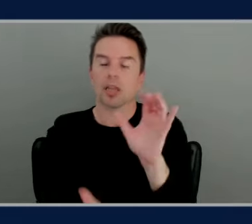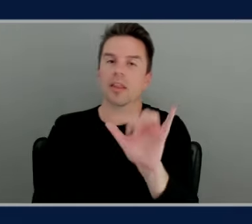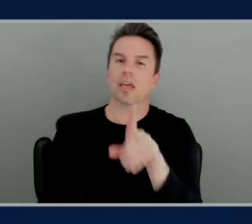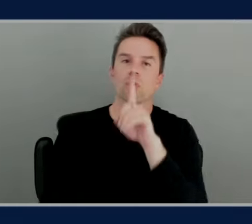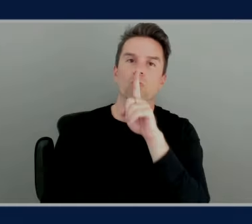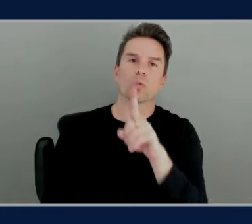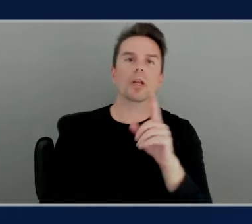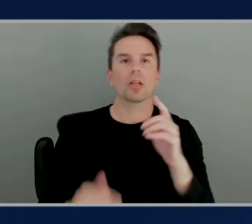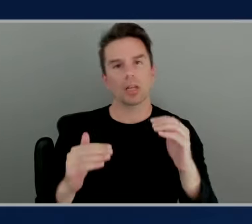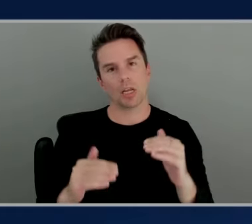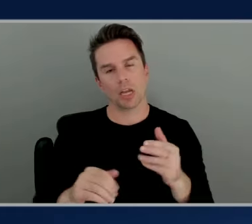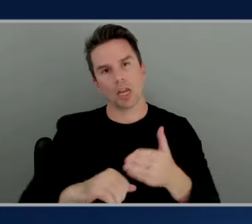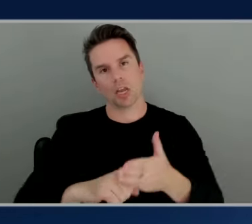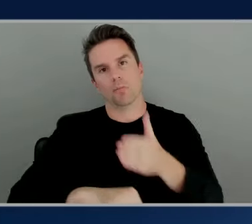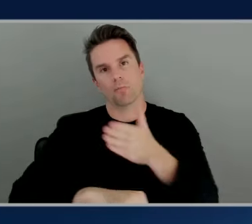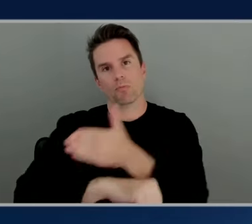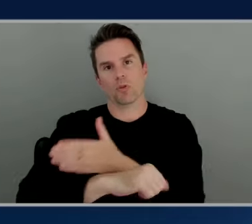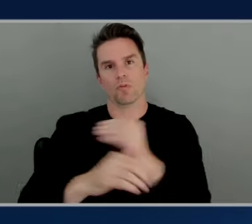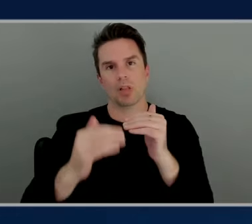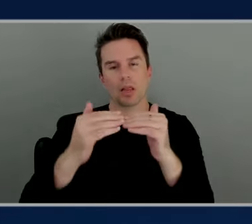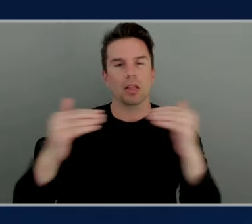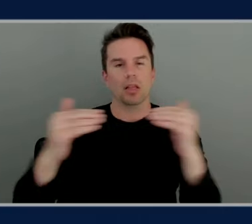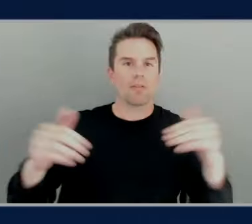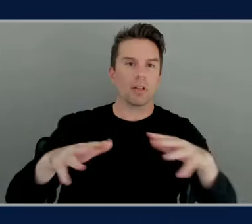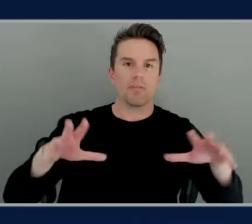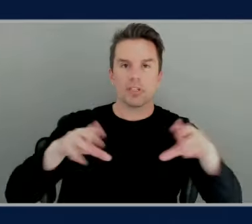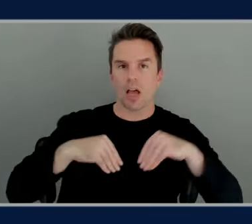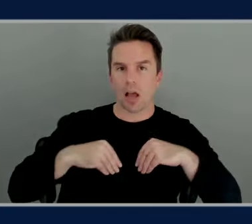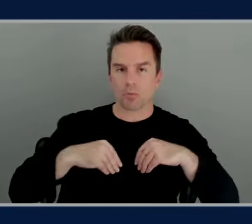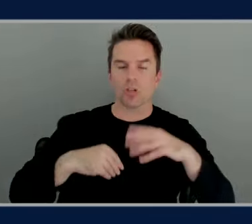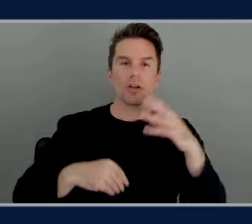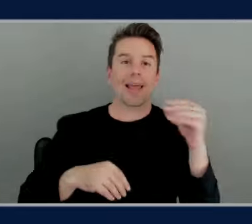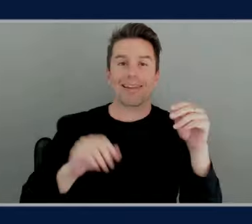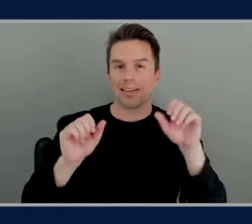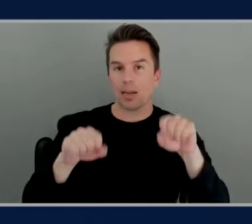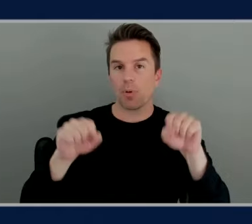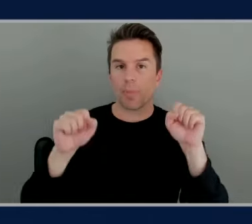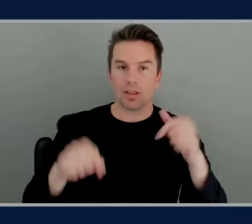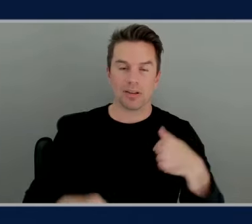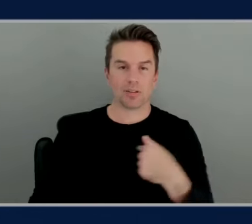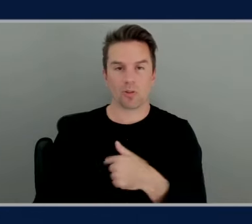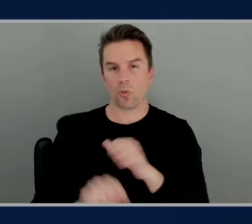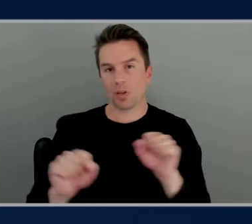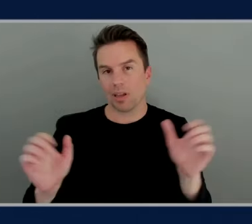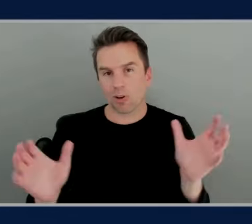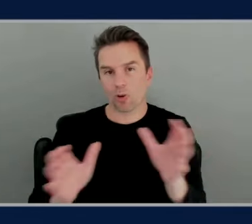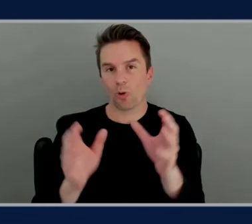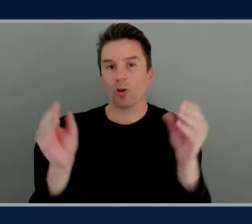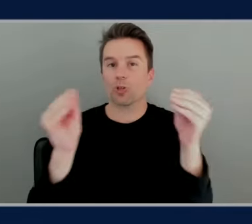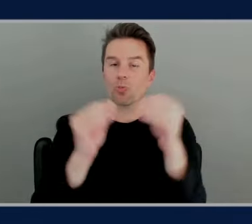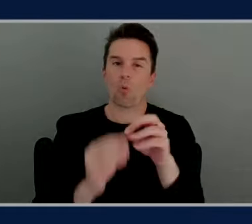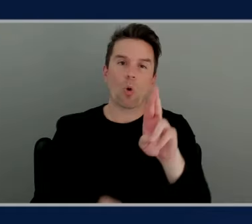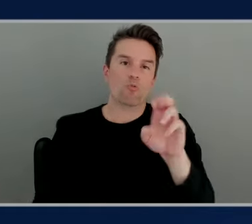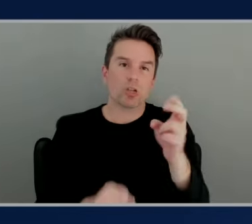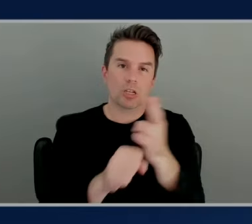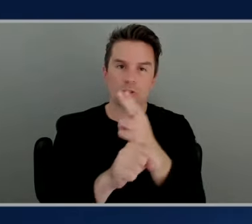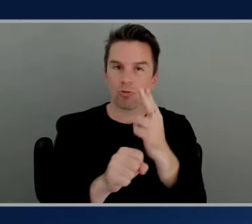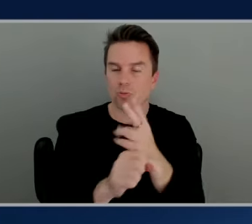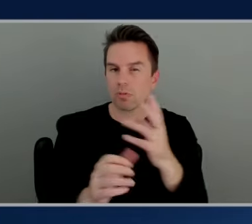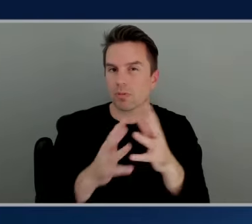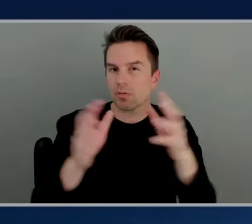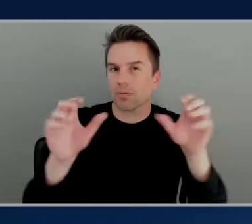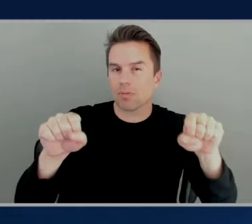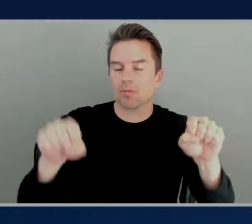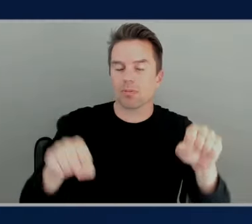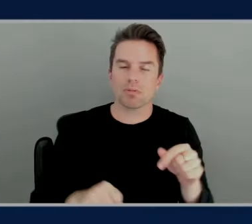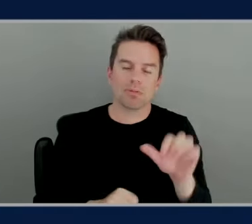adoption of the capability, and it really puts us in a position that we can encourage as much reuse as possible. So that's one of the biggest